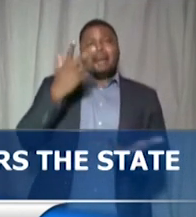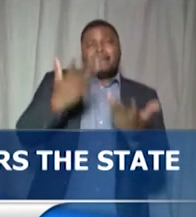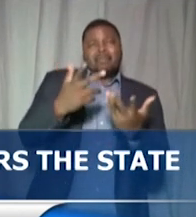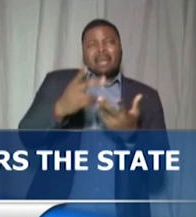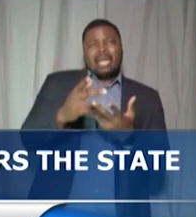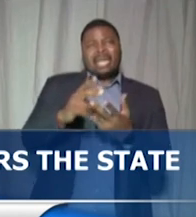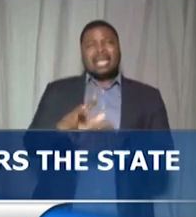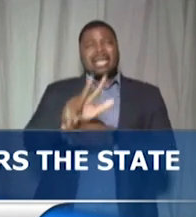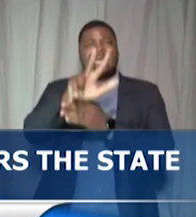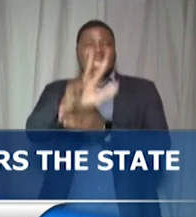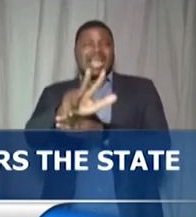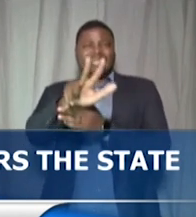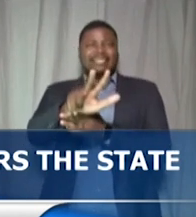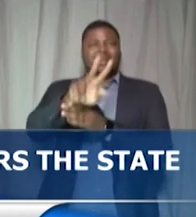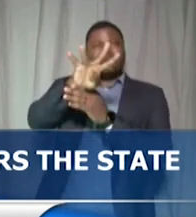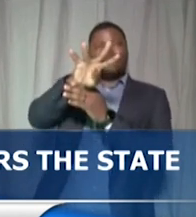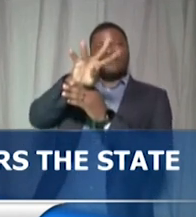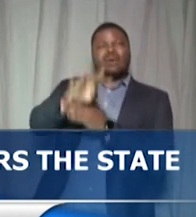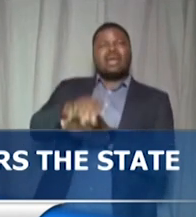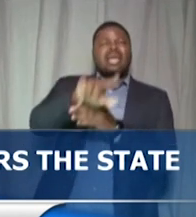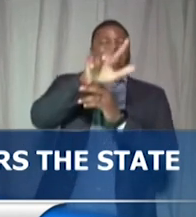deported, and almost